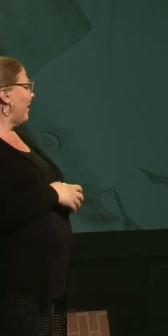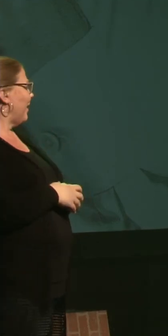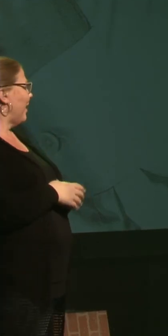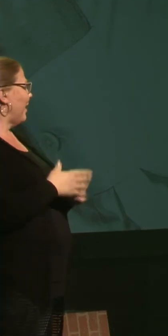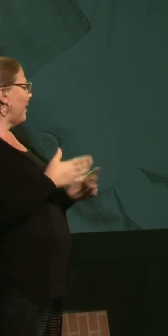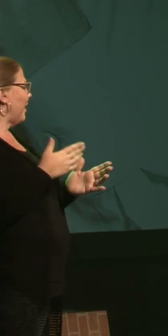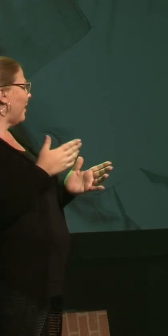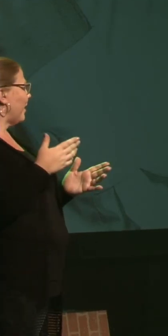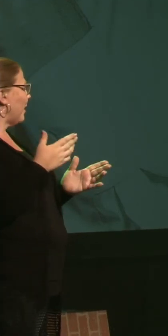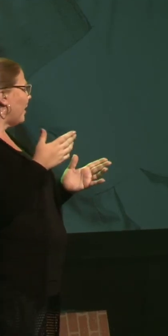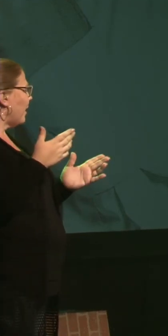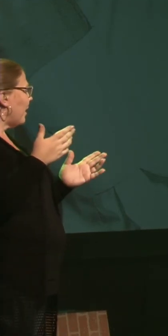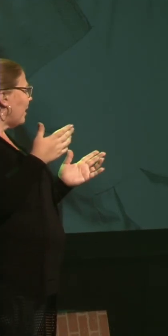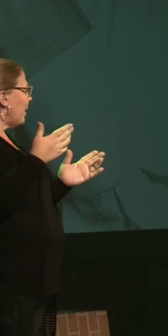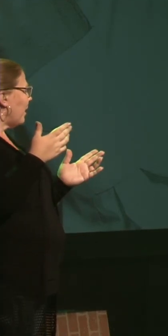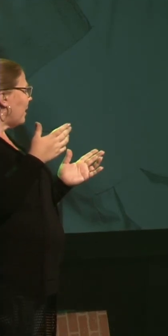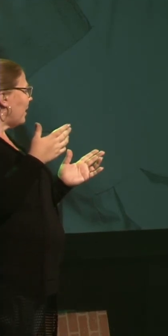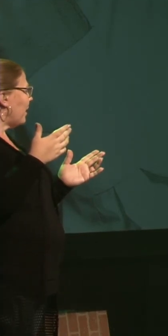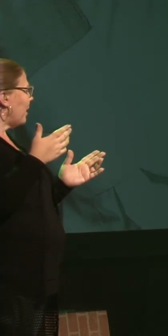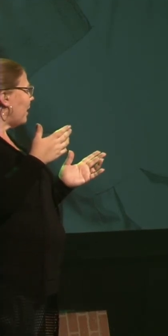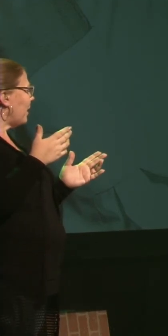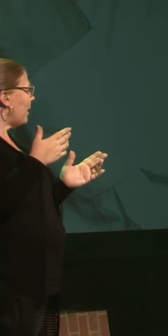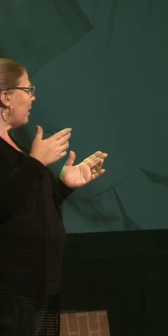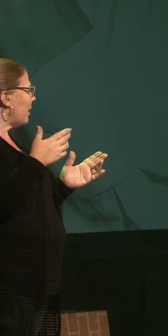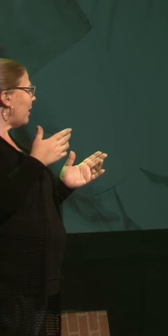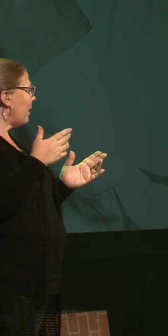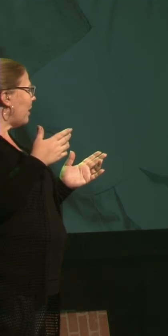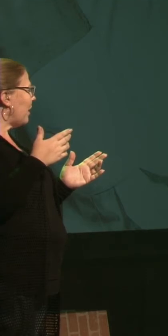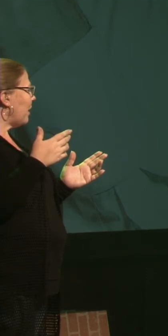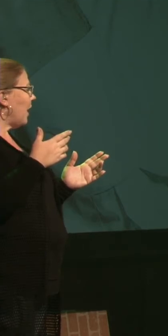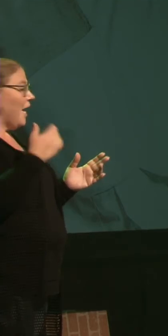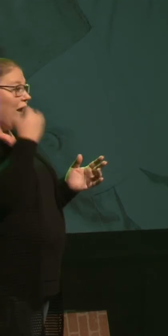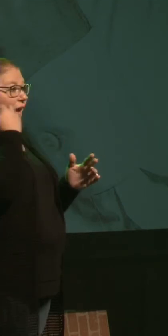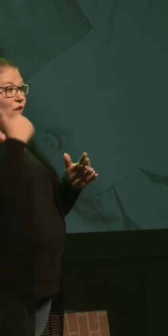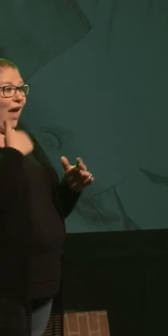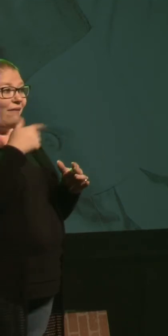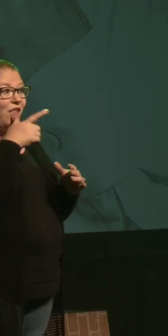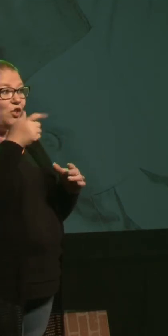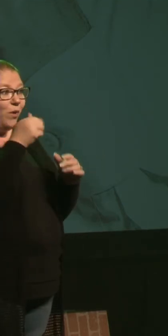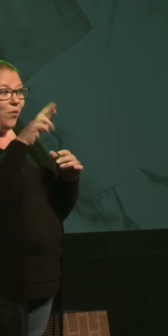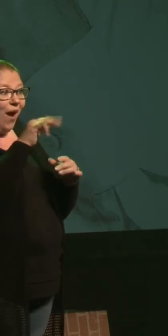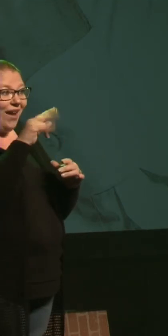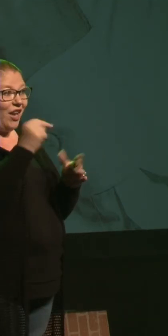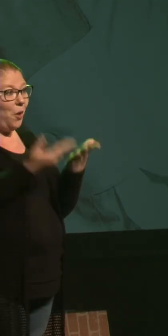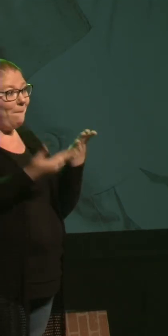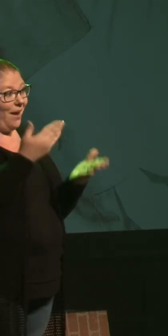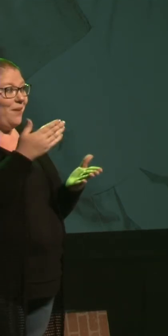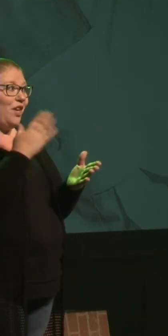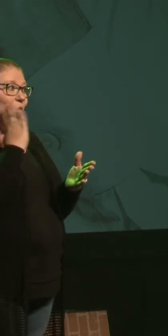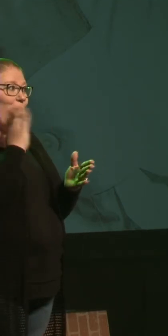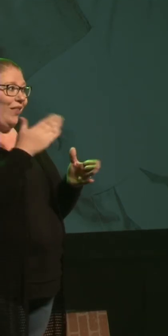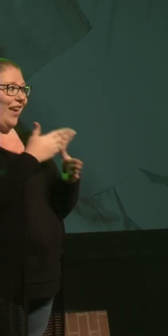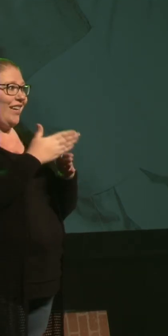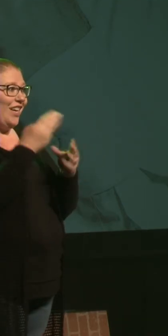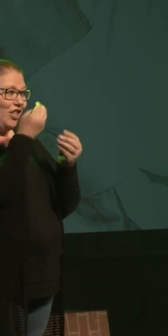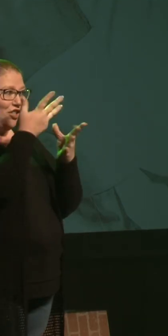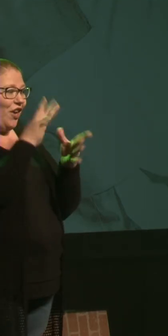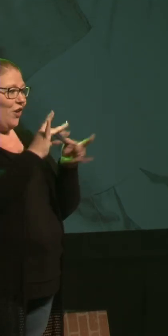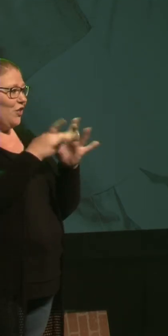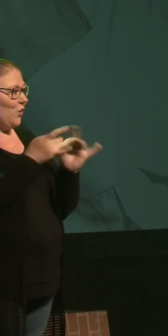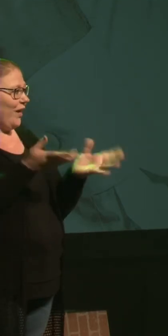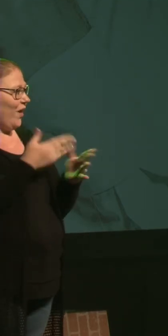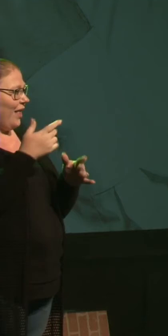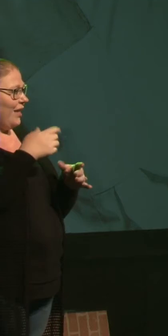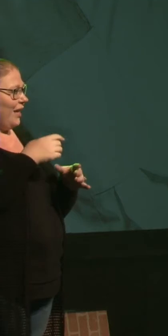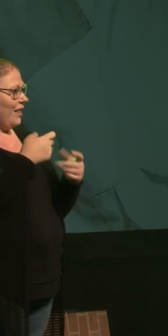careful if you're having lunch with Ryan. You never know if you'll end up here. I know. Let me see if I can turn this on. Oh, I think our